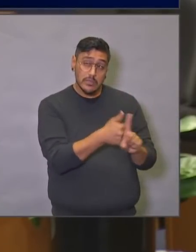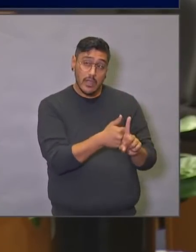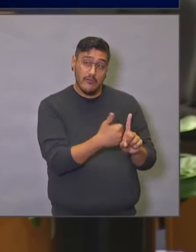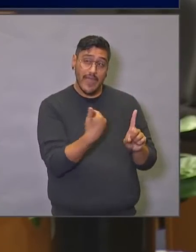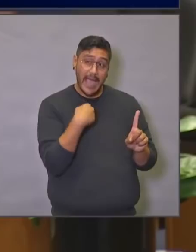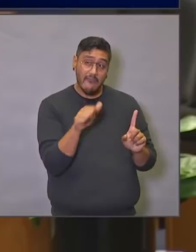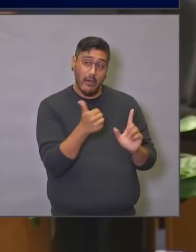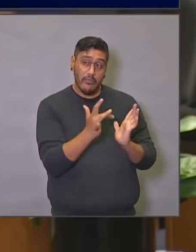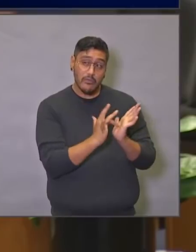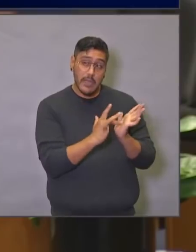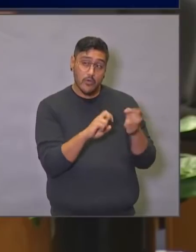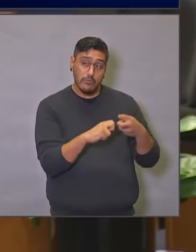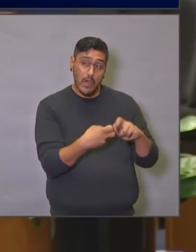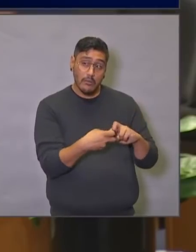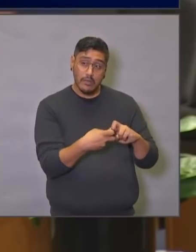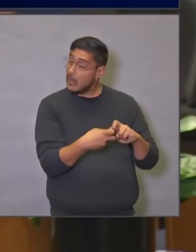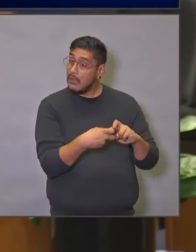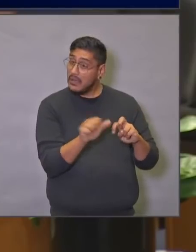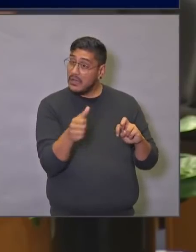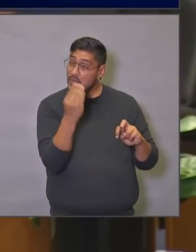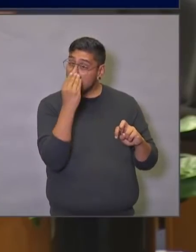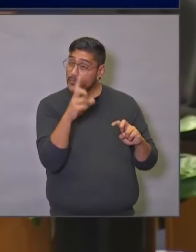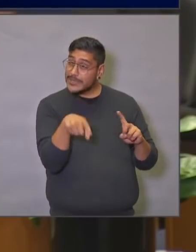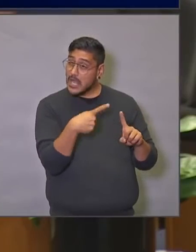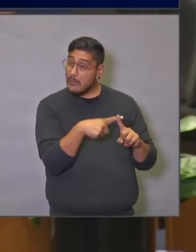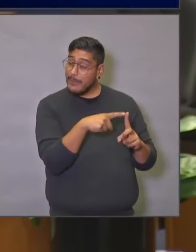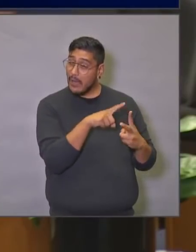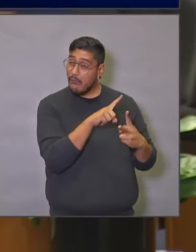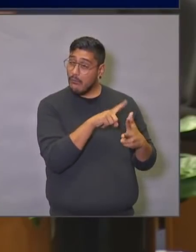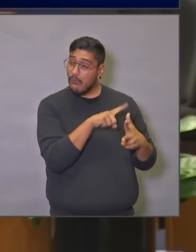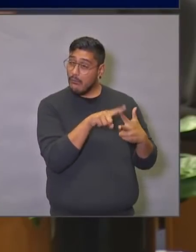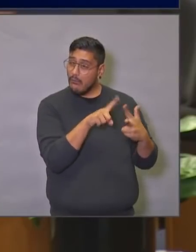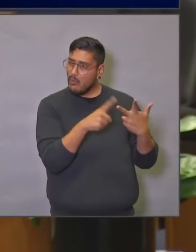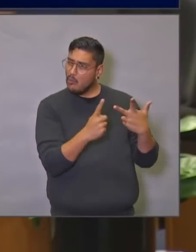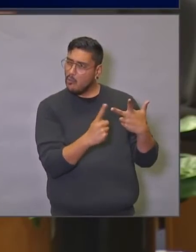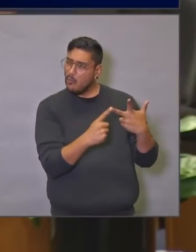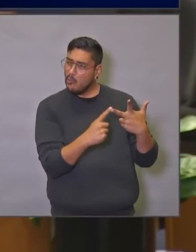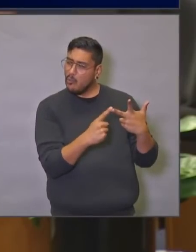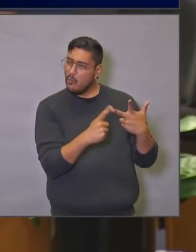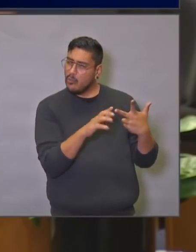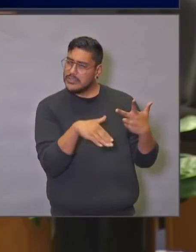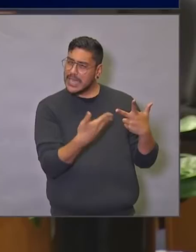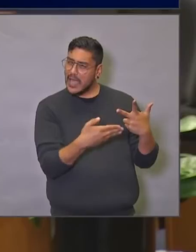other information at this point you could offer on the 3rd related death in that age group.